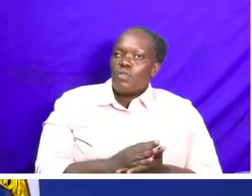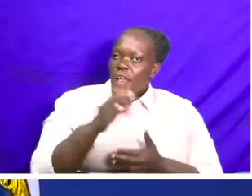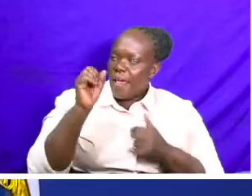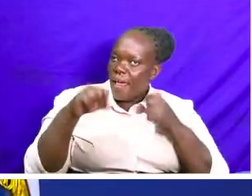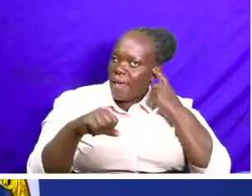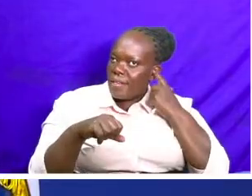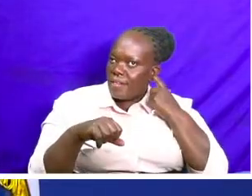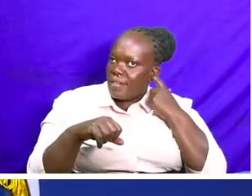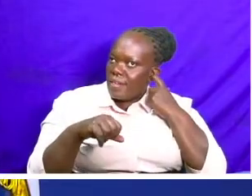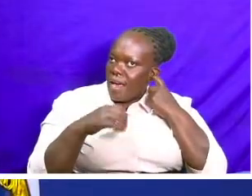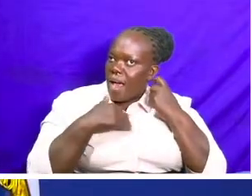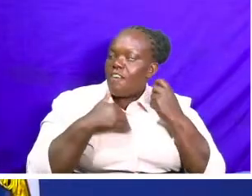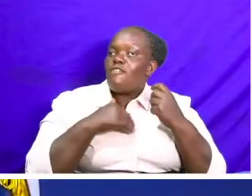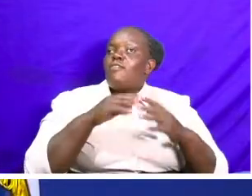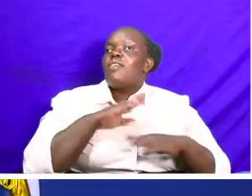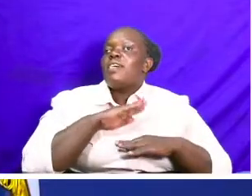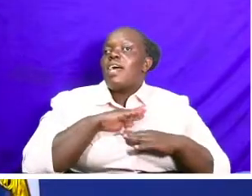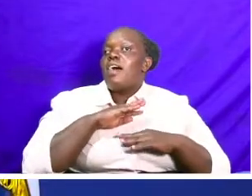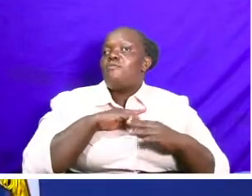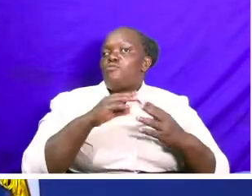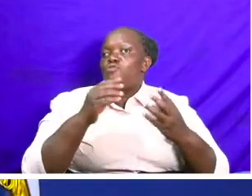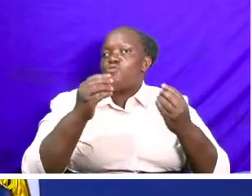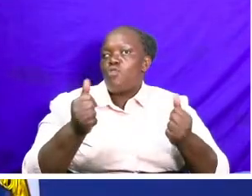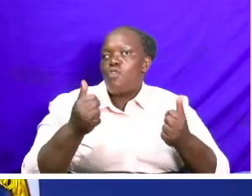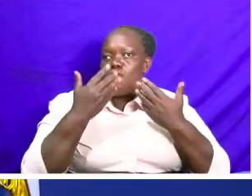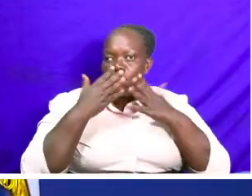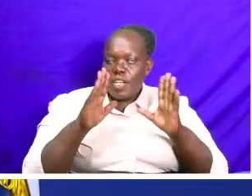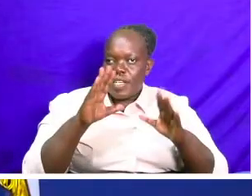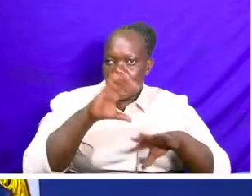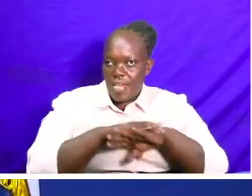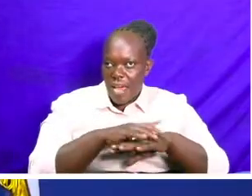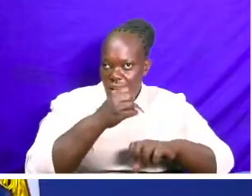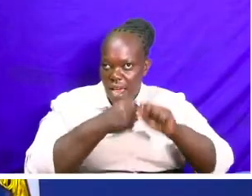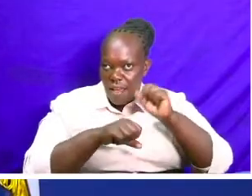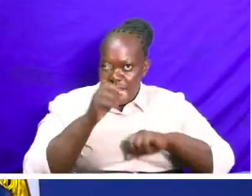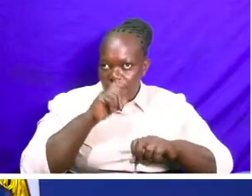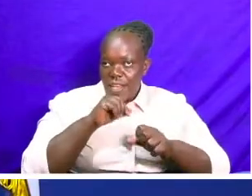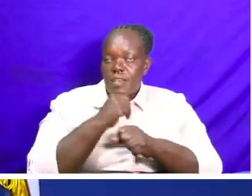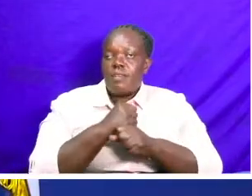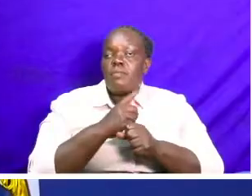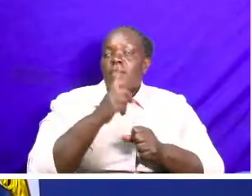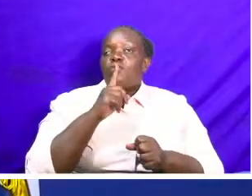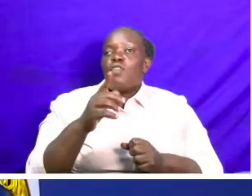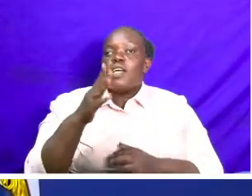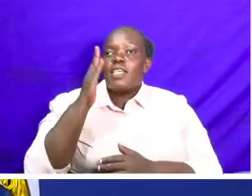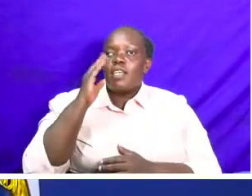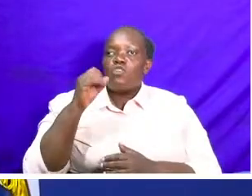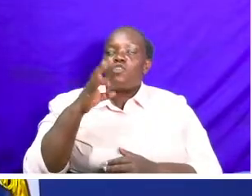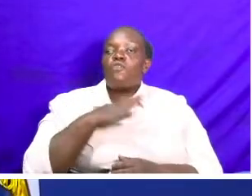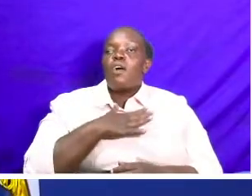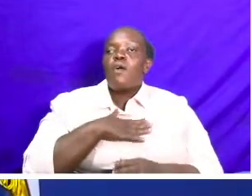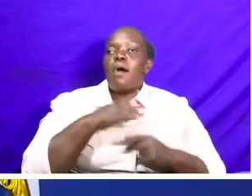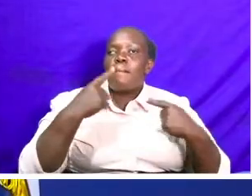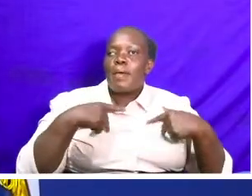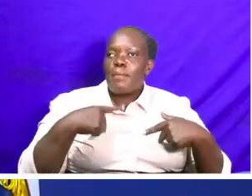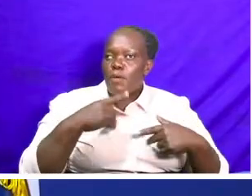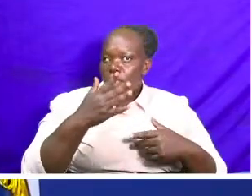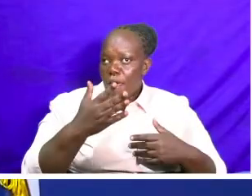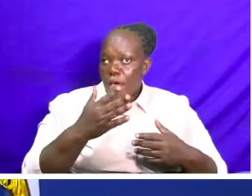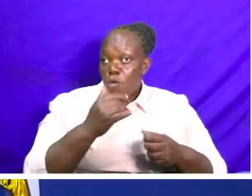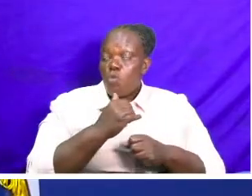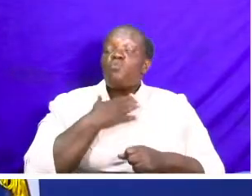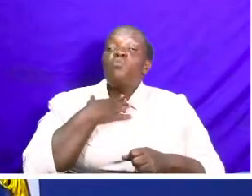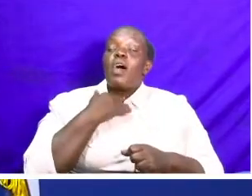Yes, we have adequate measures that we've taken in place to ensure security of our people. And we want to